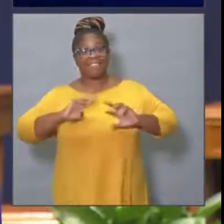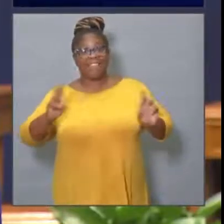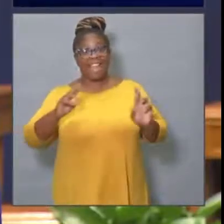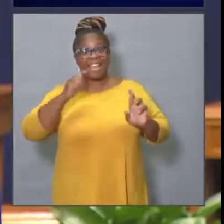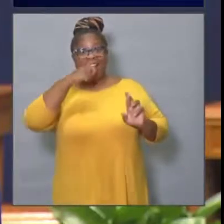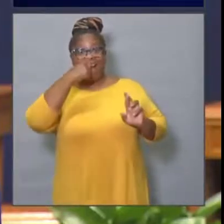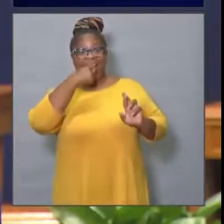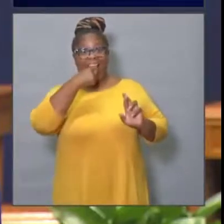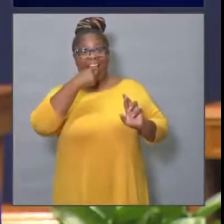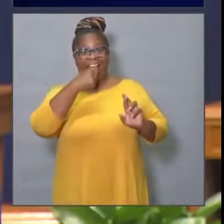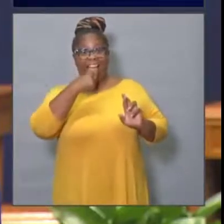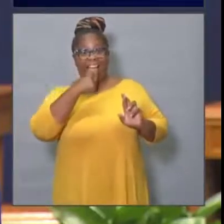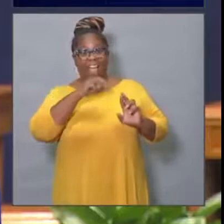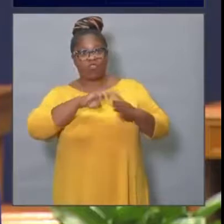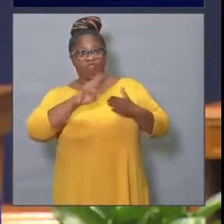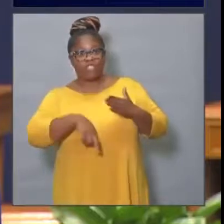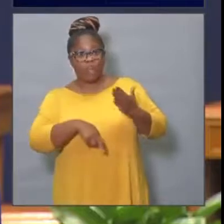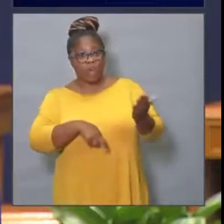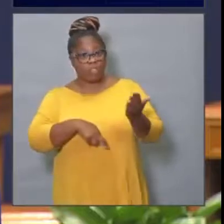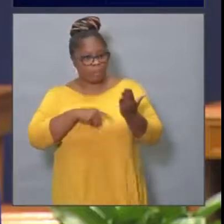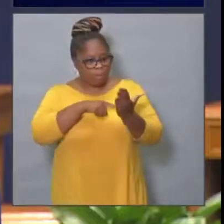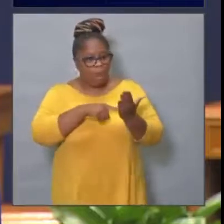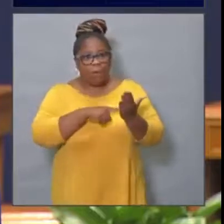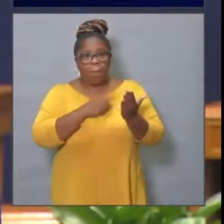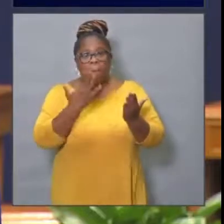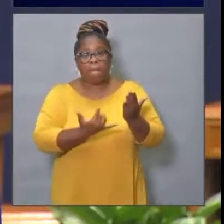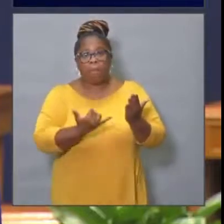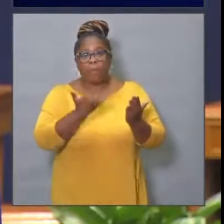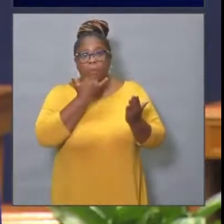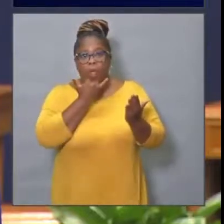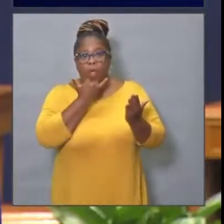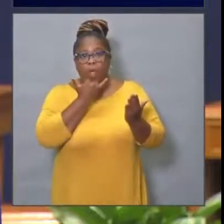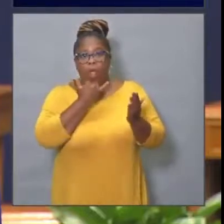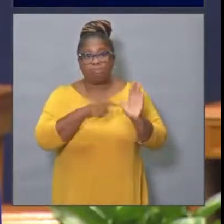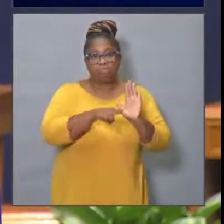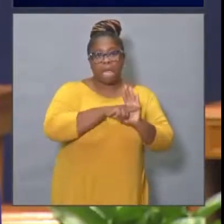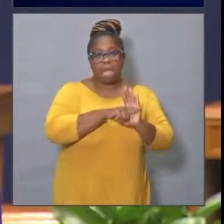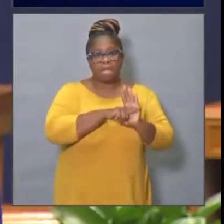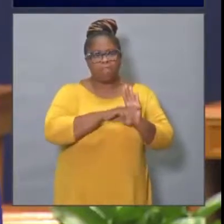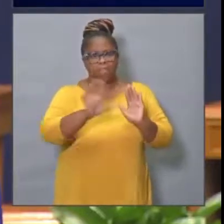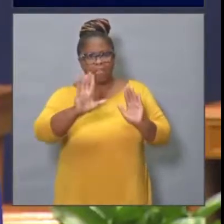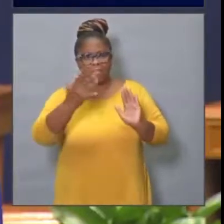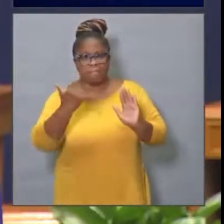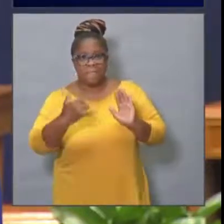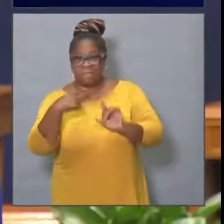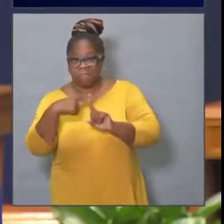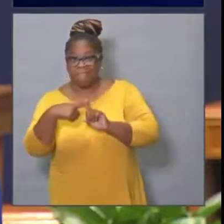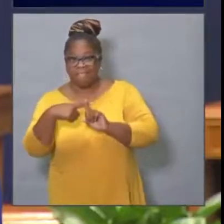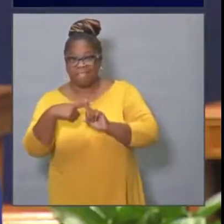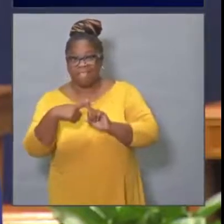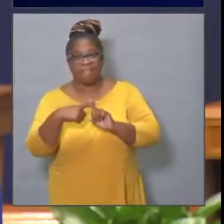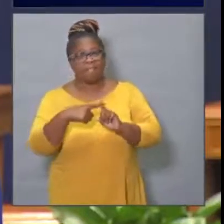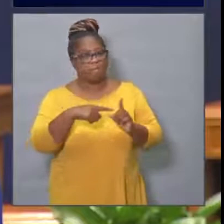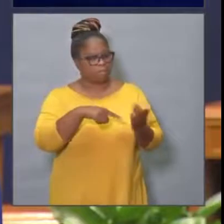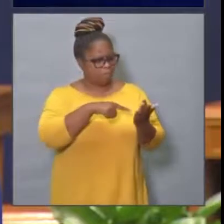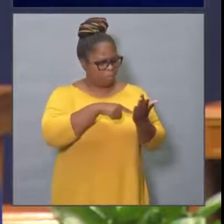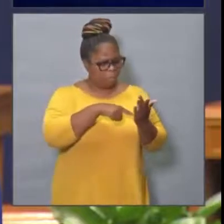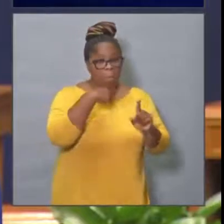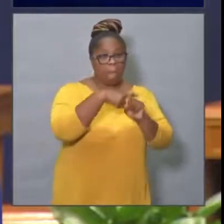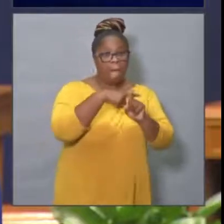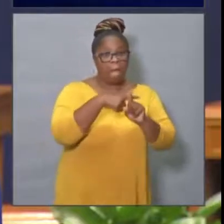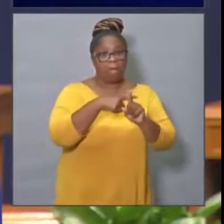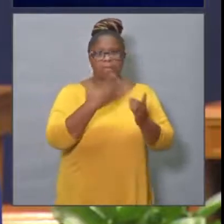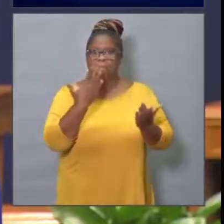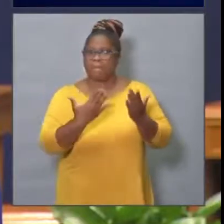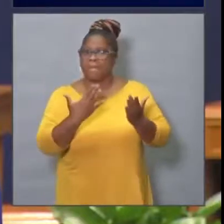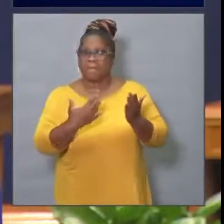All tests, including COVID-19 tests, including tests that are approved by the FDA and have generally good test characteristics,